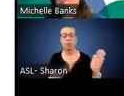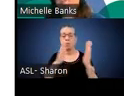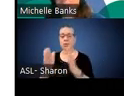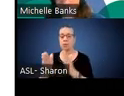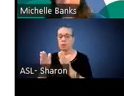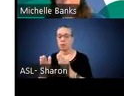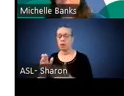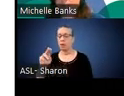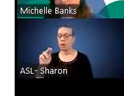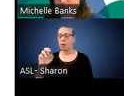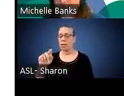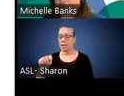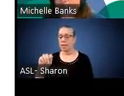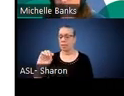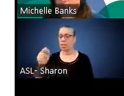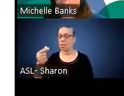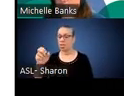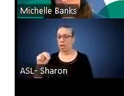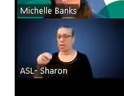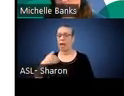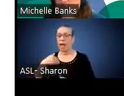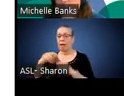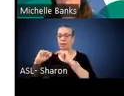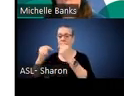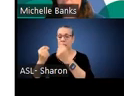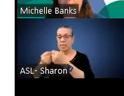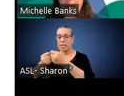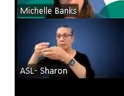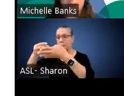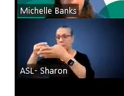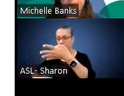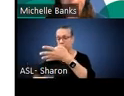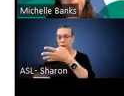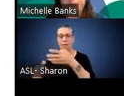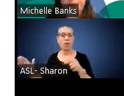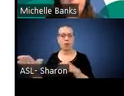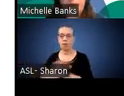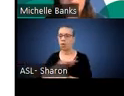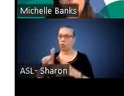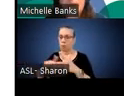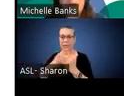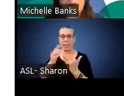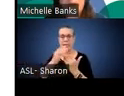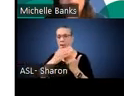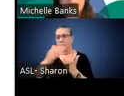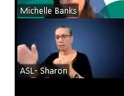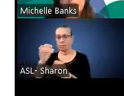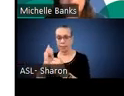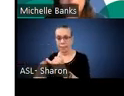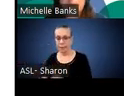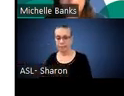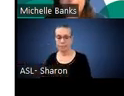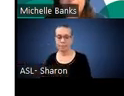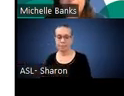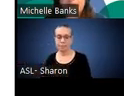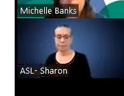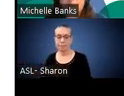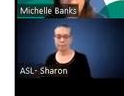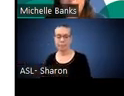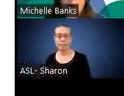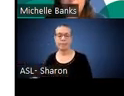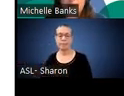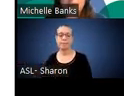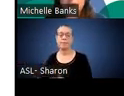I was just explaining there's that team approach for the life of the case. In vocational